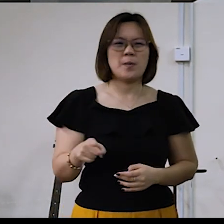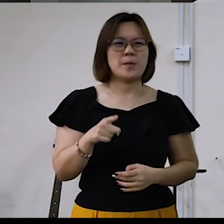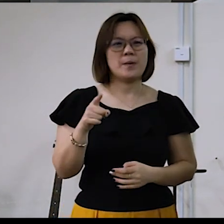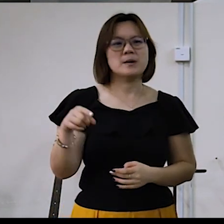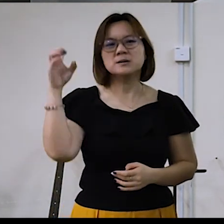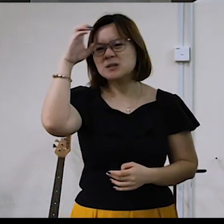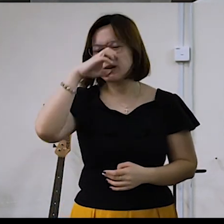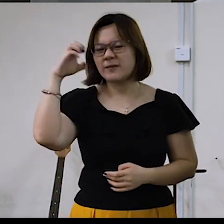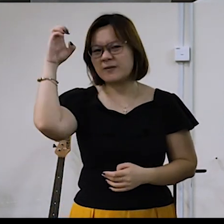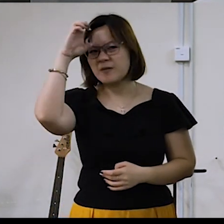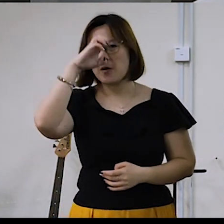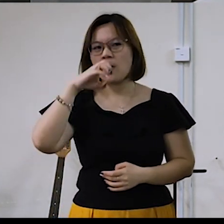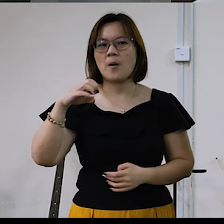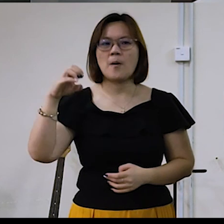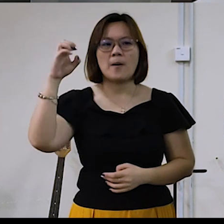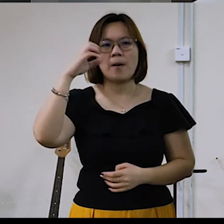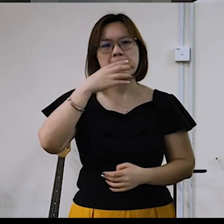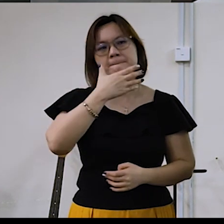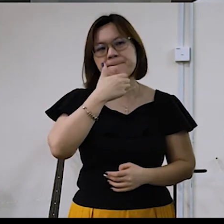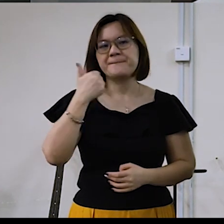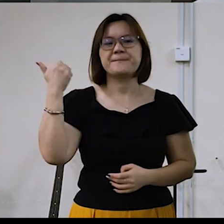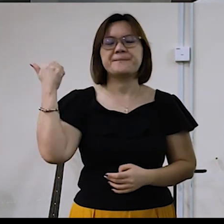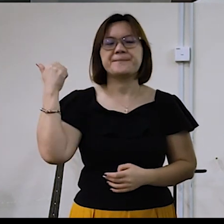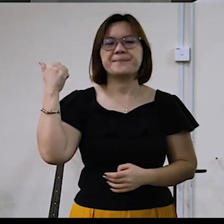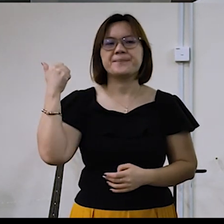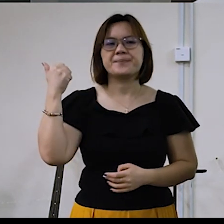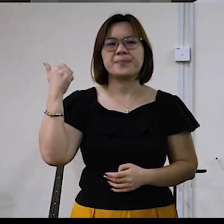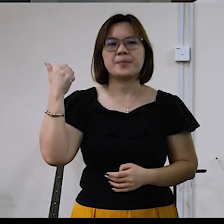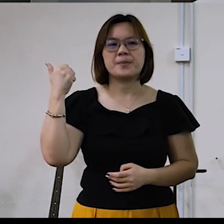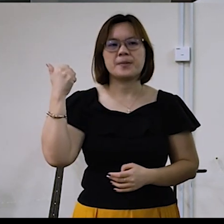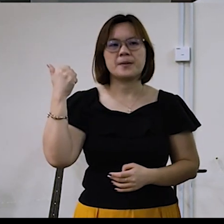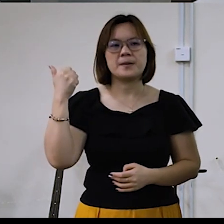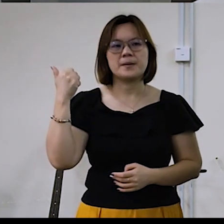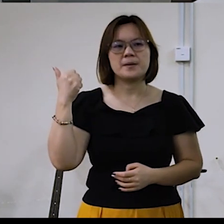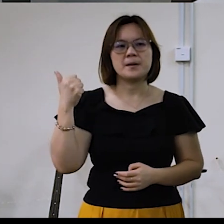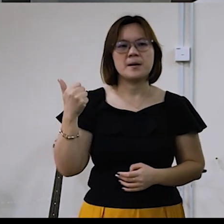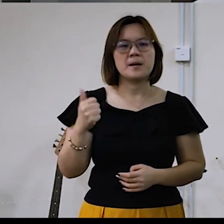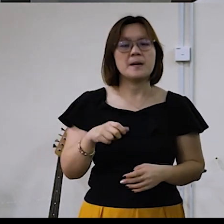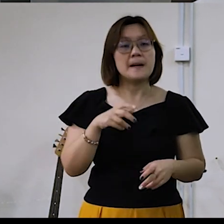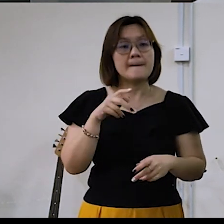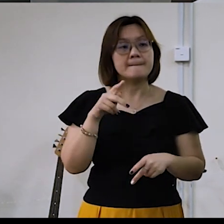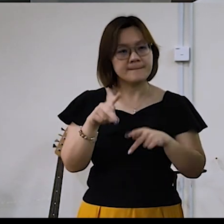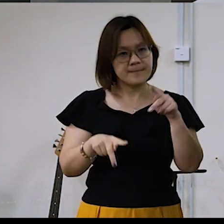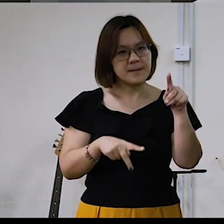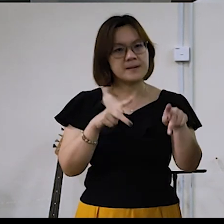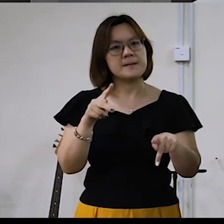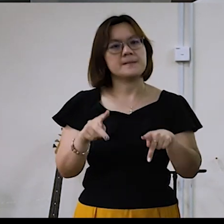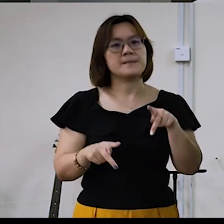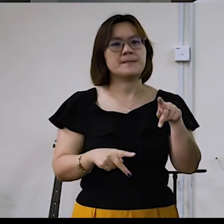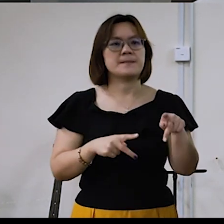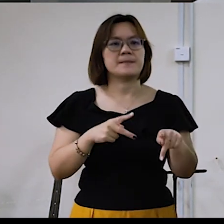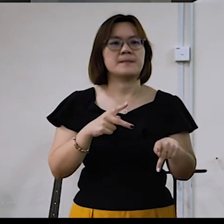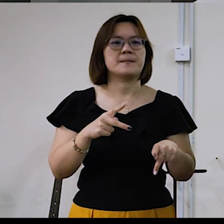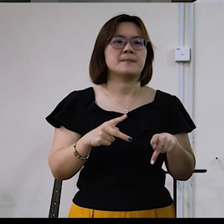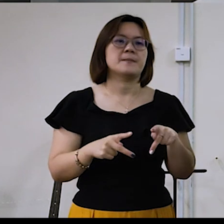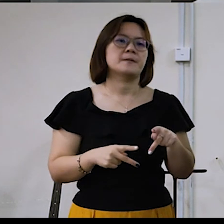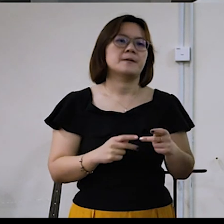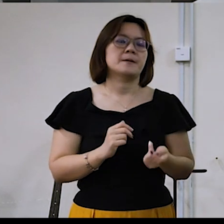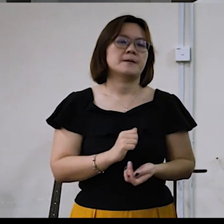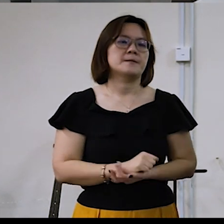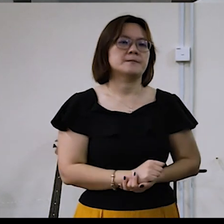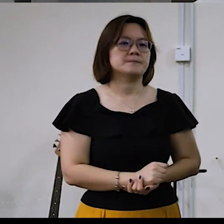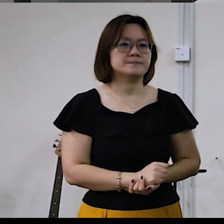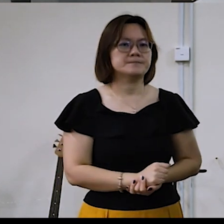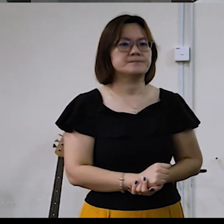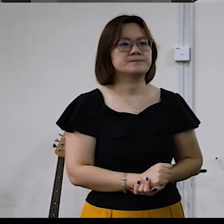people with the leading of the Holy Spirit. When people choose to be like Judas, to go against God's